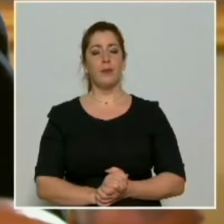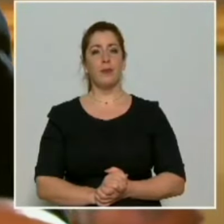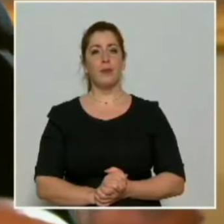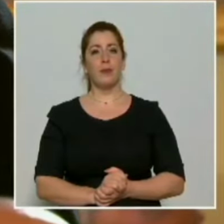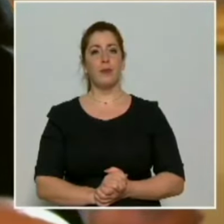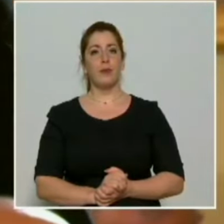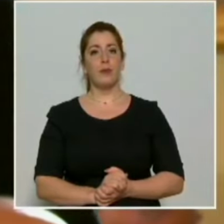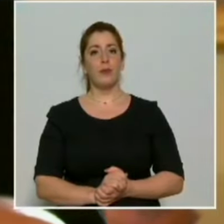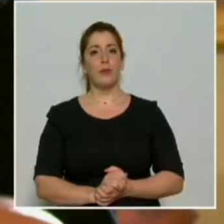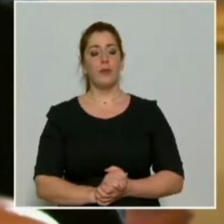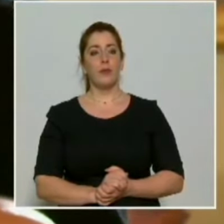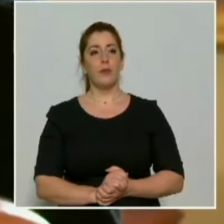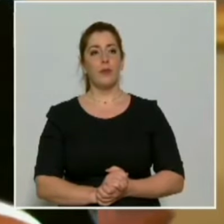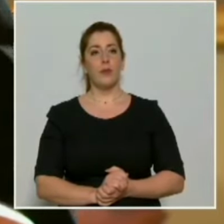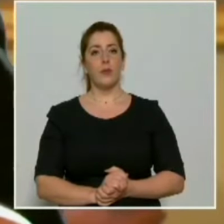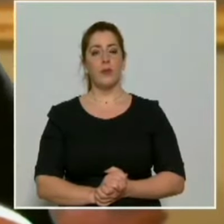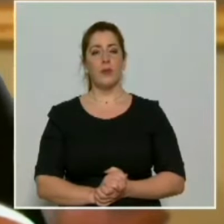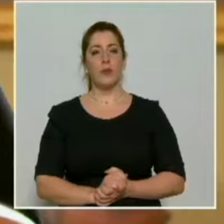nissuġġerixxi wkoll li din